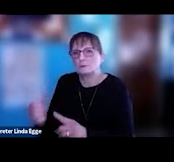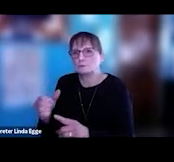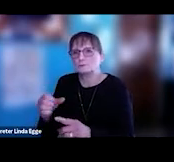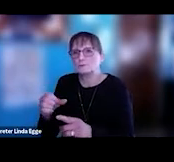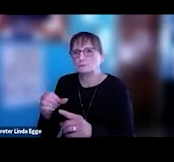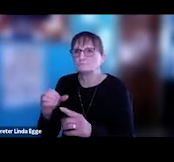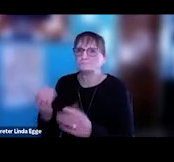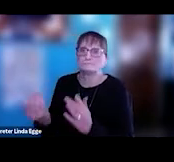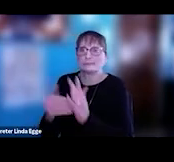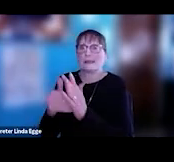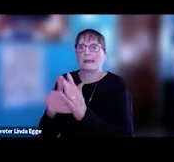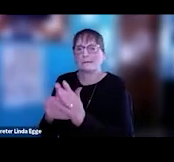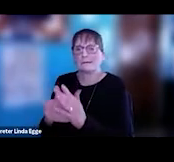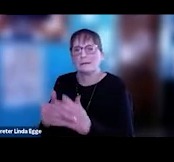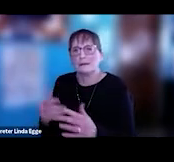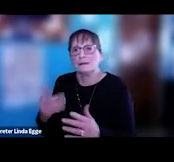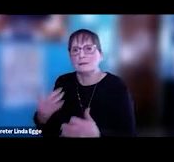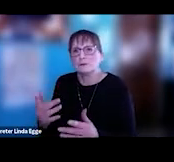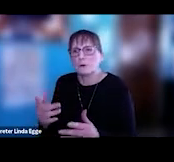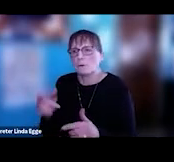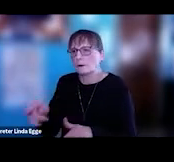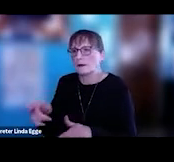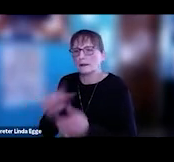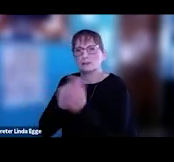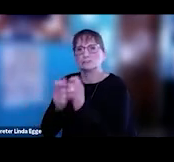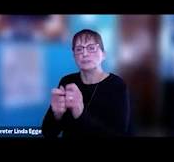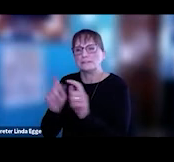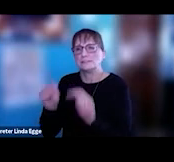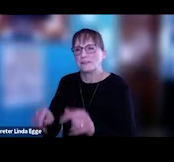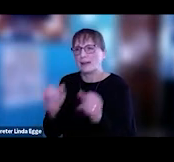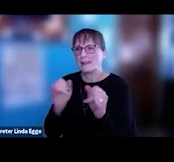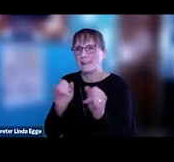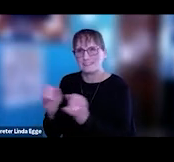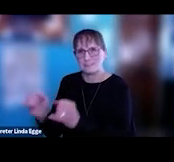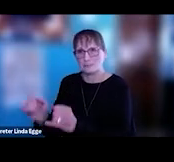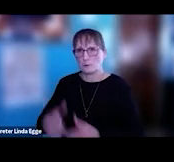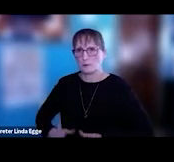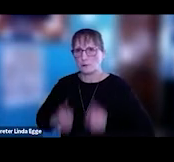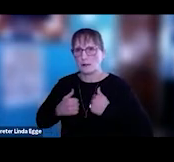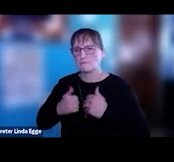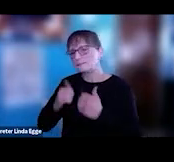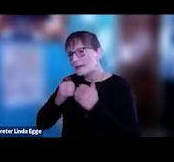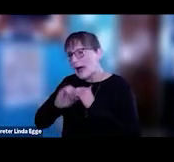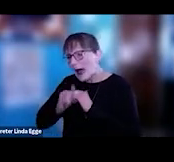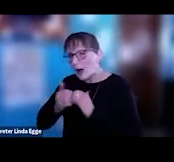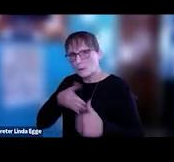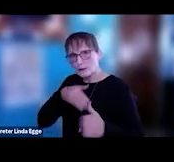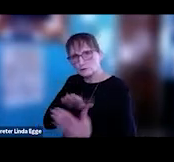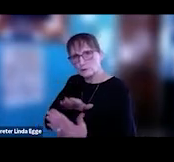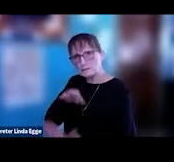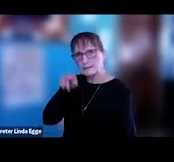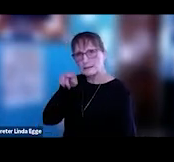only outcomes, but an individual's life as it relates to how we address them.